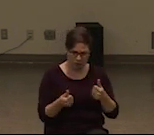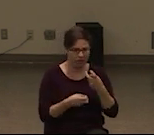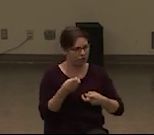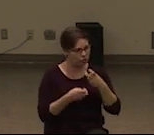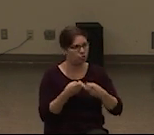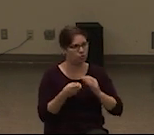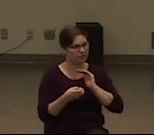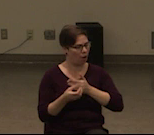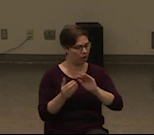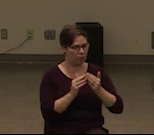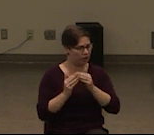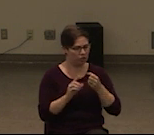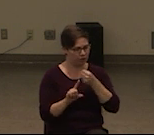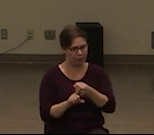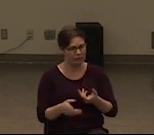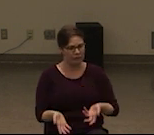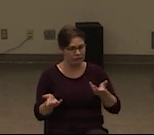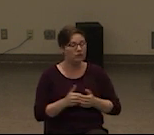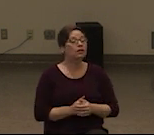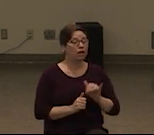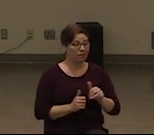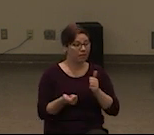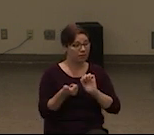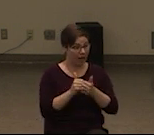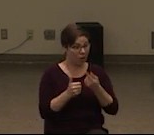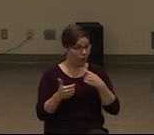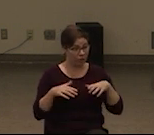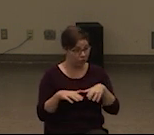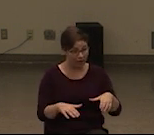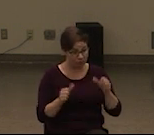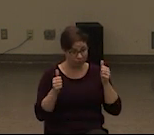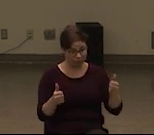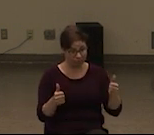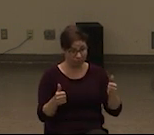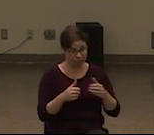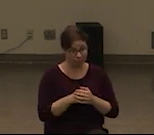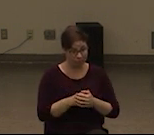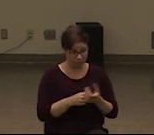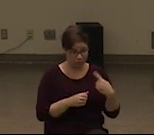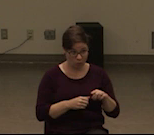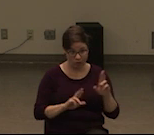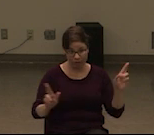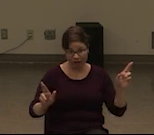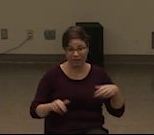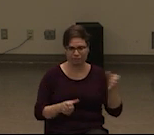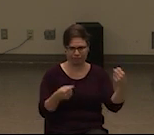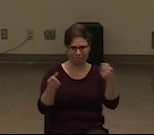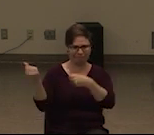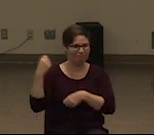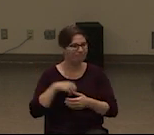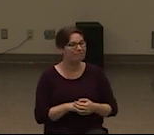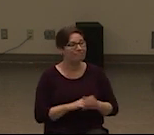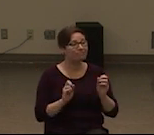facing our communities and that impact us. So that's how we'll hang out together. Sound like a plan? Yep. Yeah. Along for the ride? Yeah.